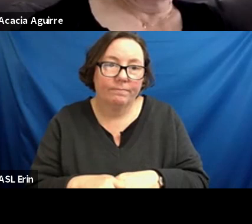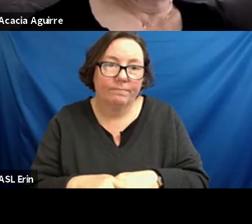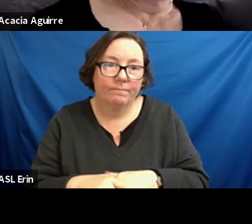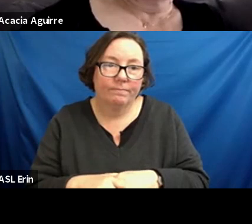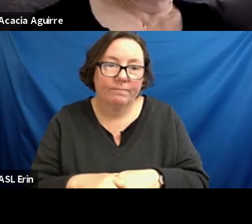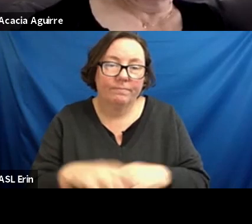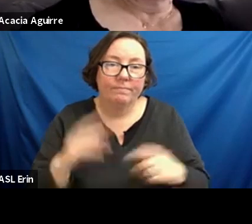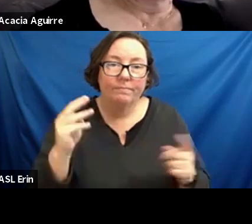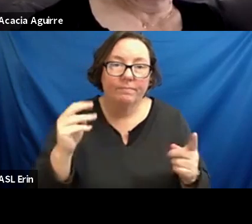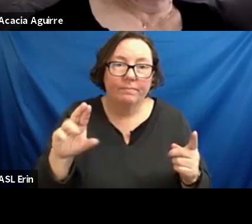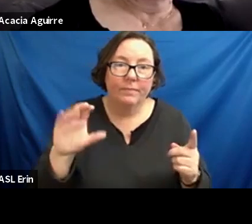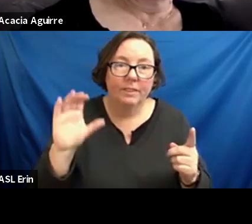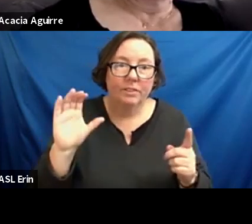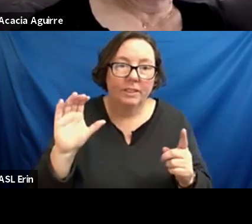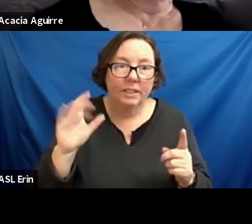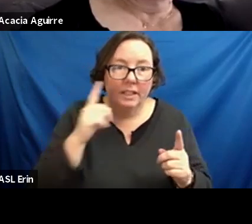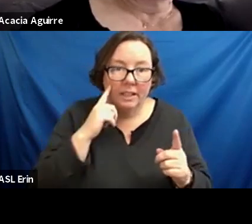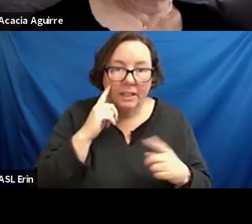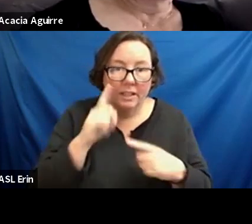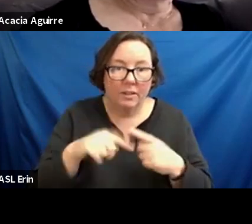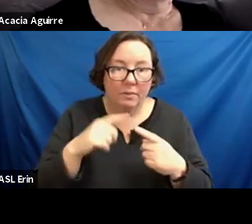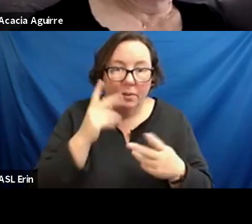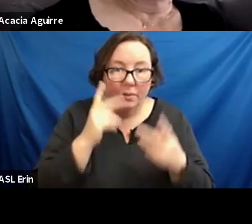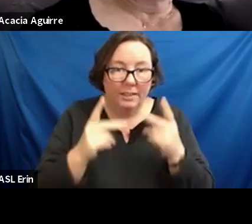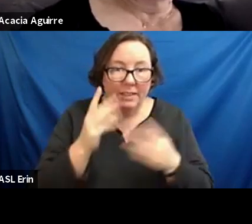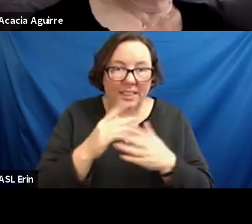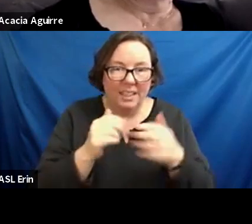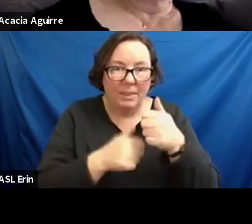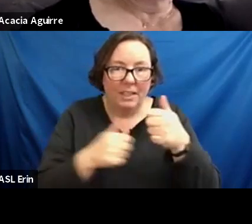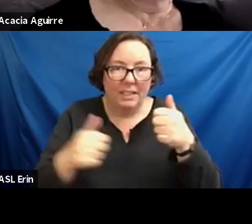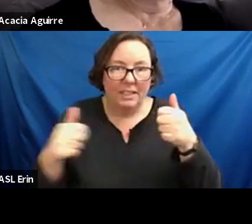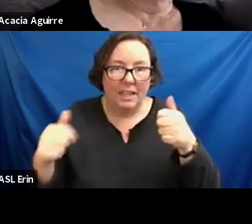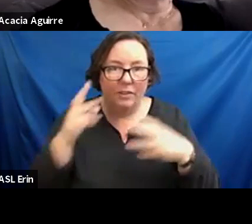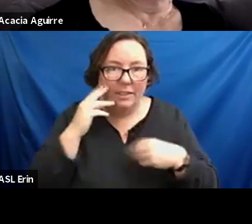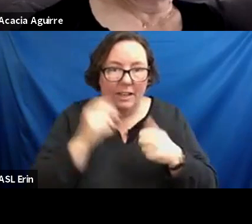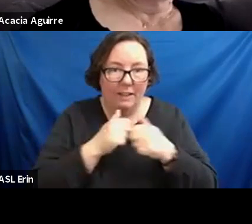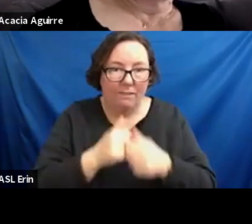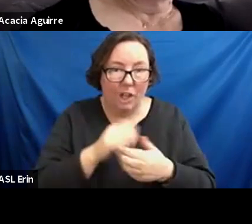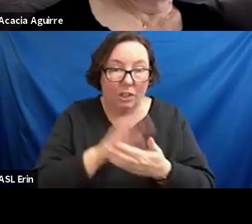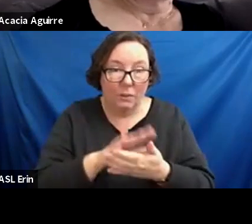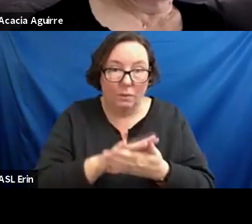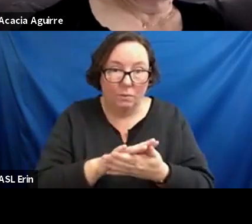I think once we've seen some of the disaggregated data by school,